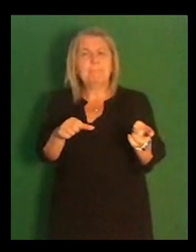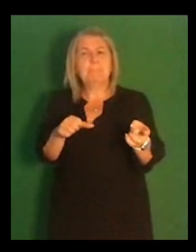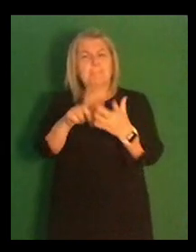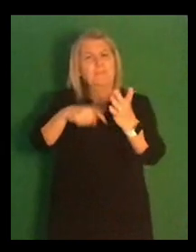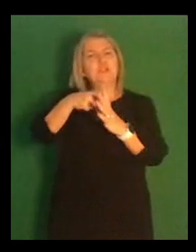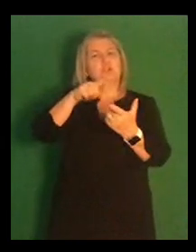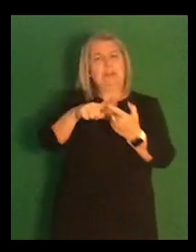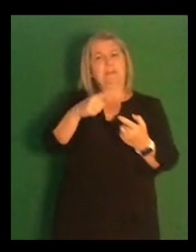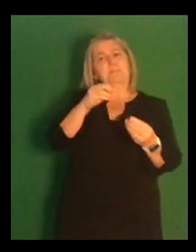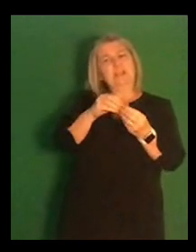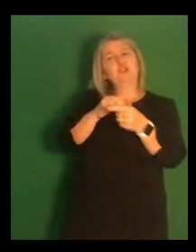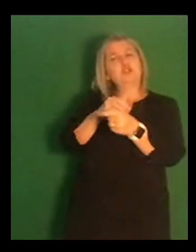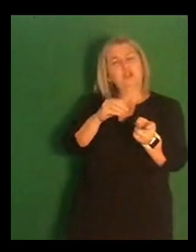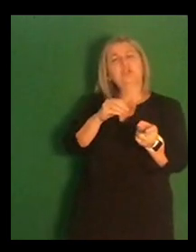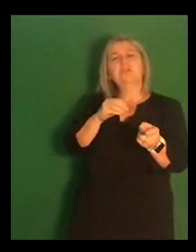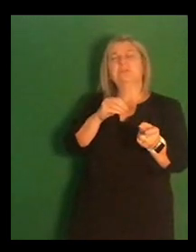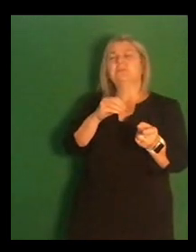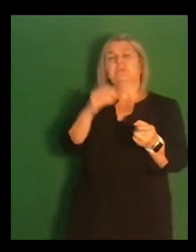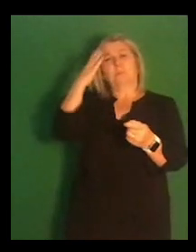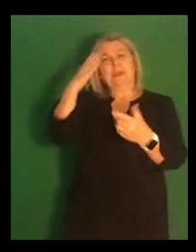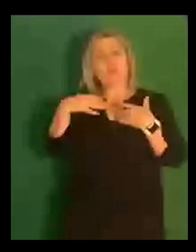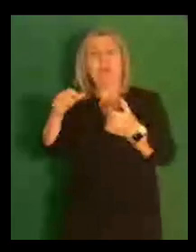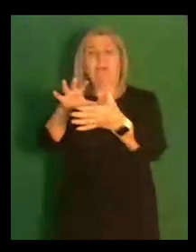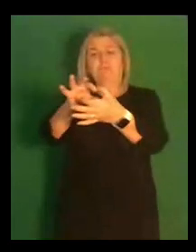directly linked to physical health and